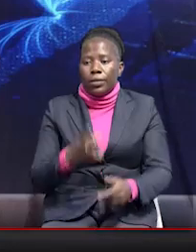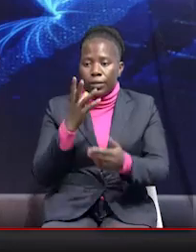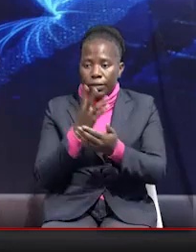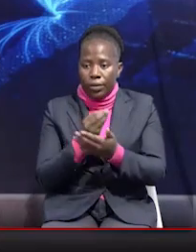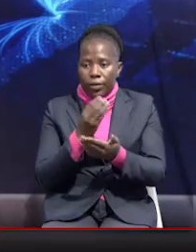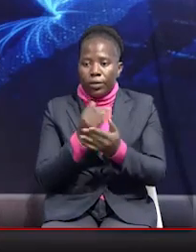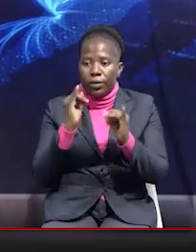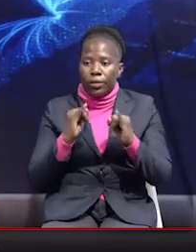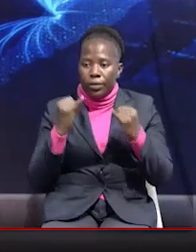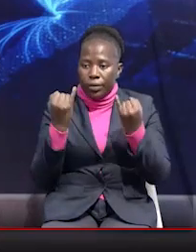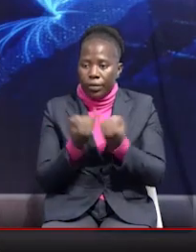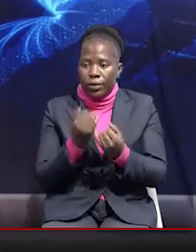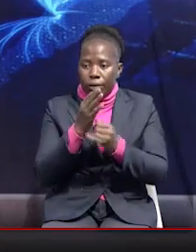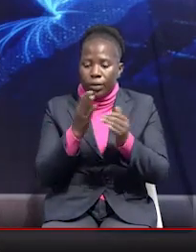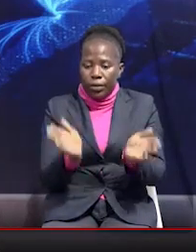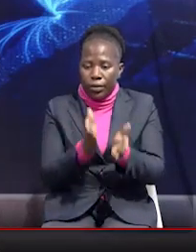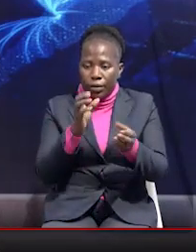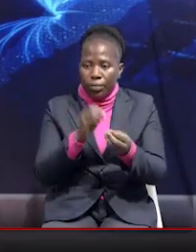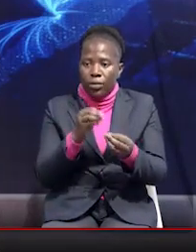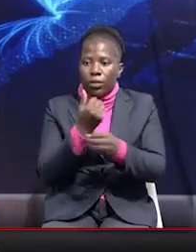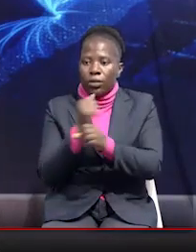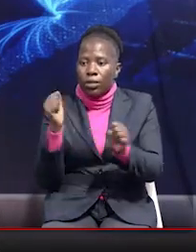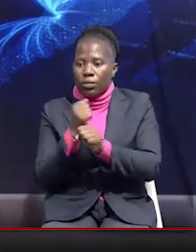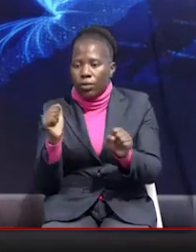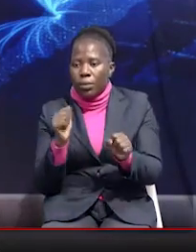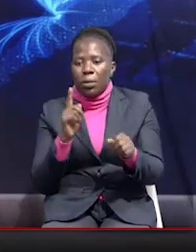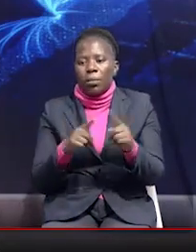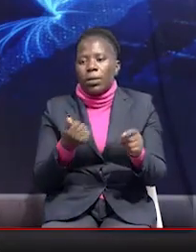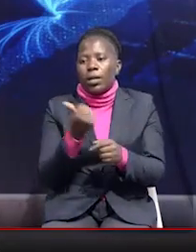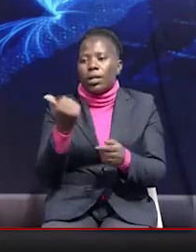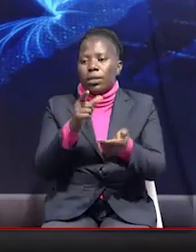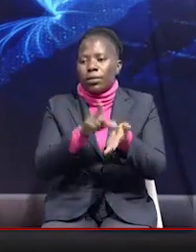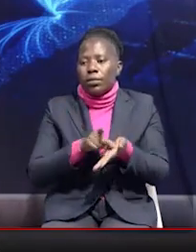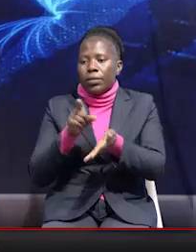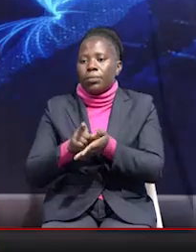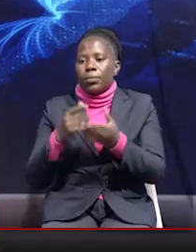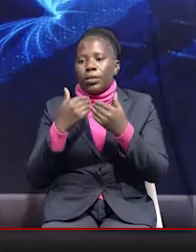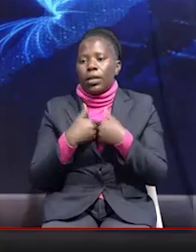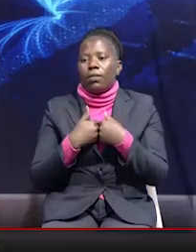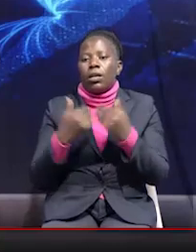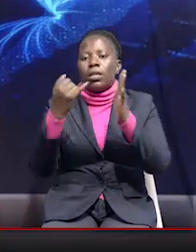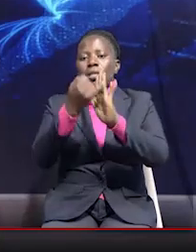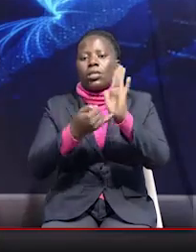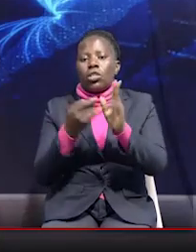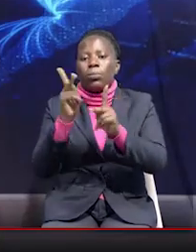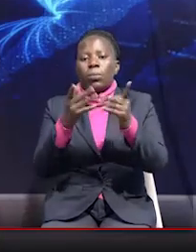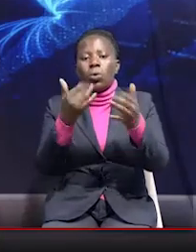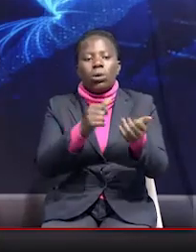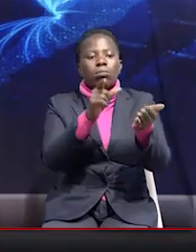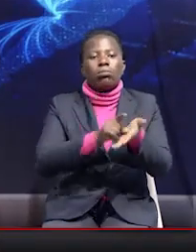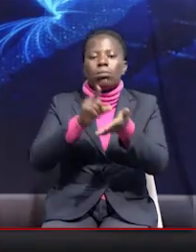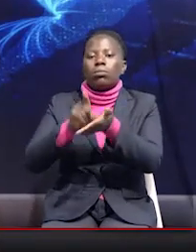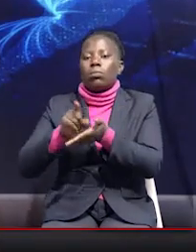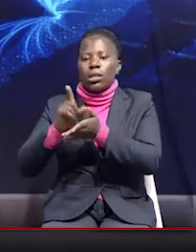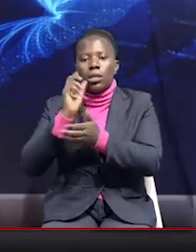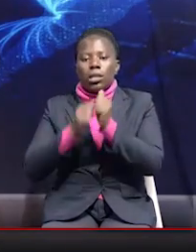and encourage savings as opposed to borrowing? Because that's what escalates usually in January. People are looking out to borrow. Today, we were just